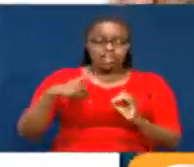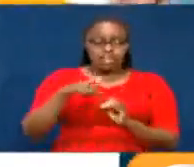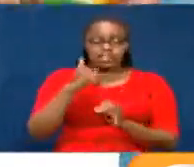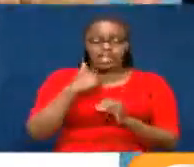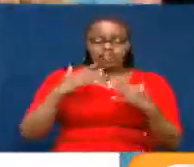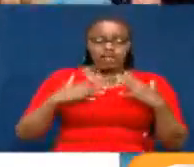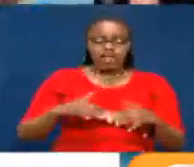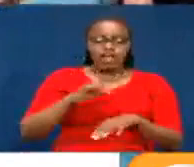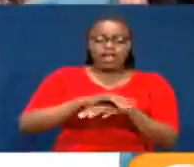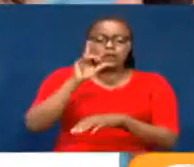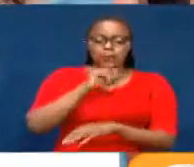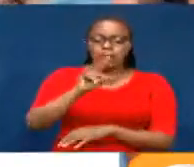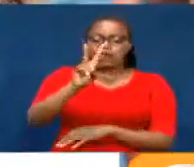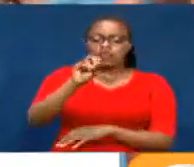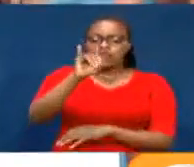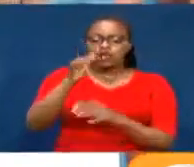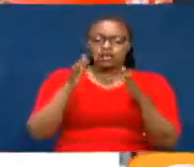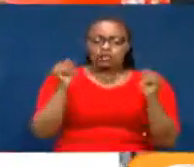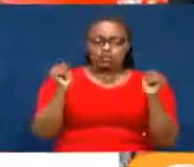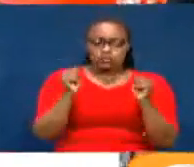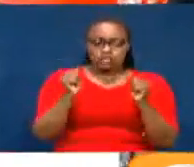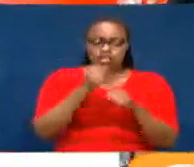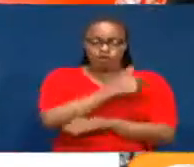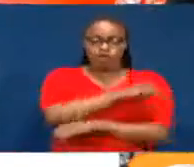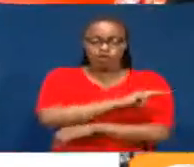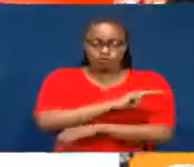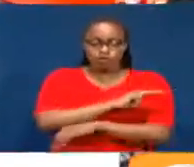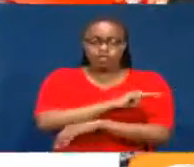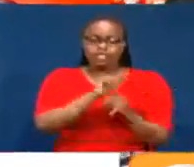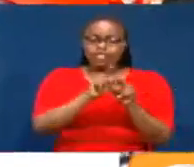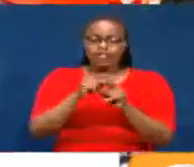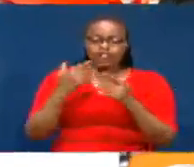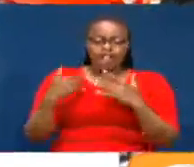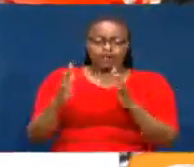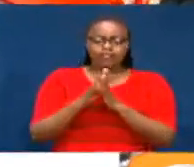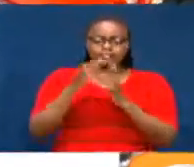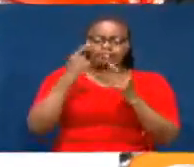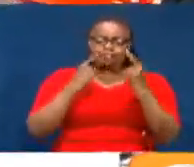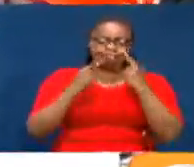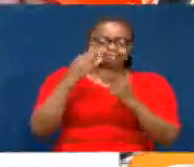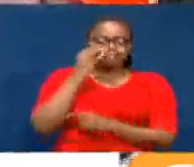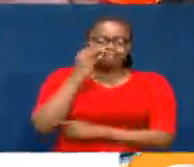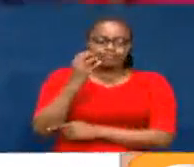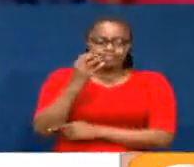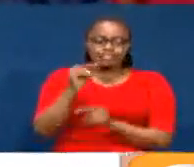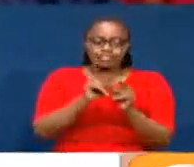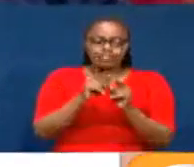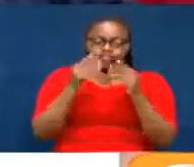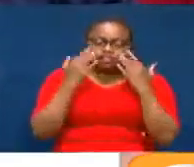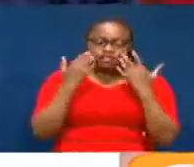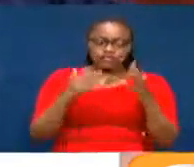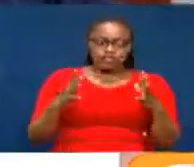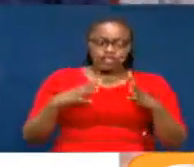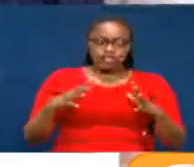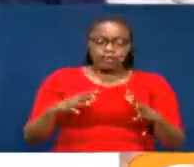kupata mwili hapa Voi Mortuary Hospital. The collective sense of loss and grief here, almost tangible as